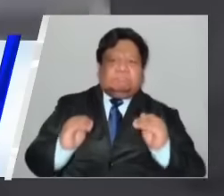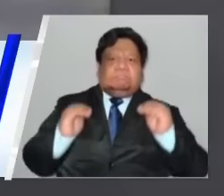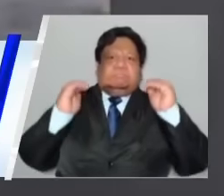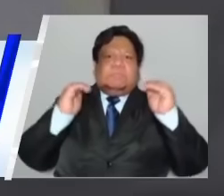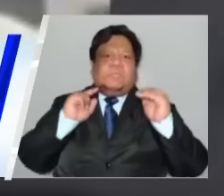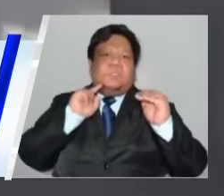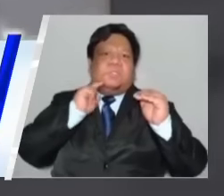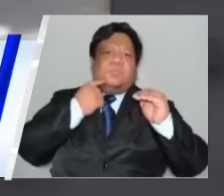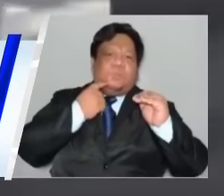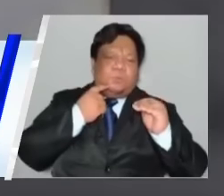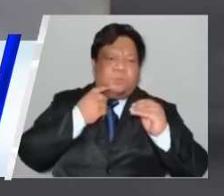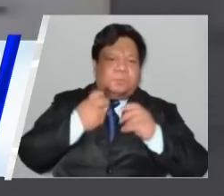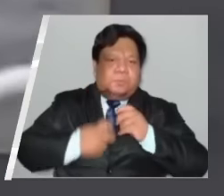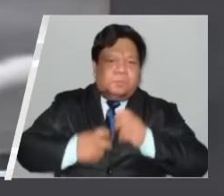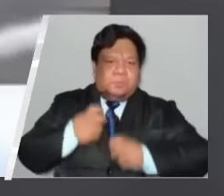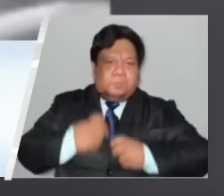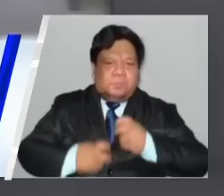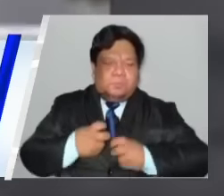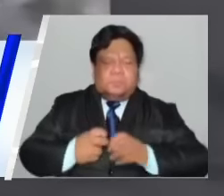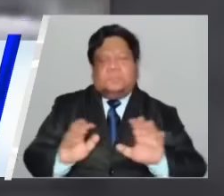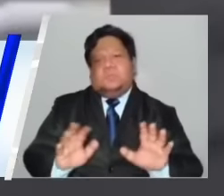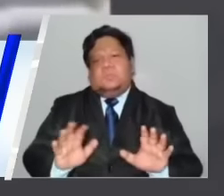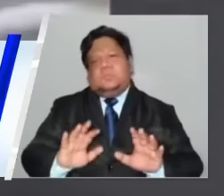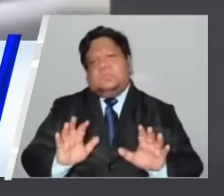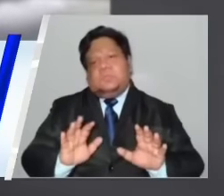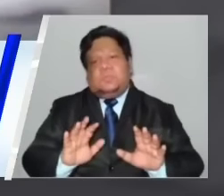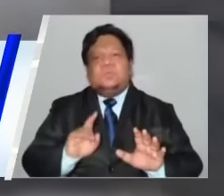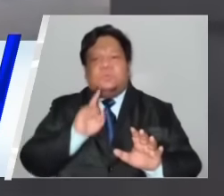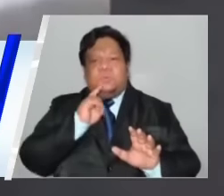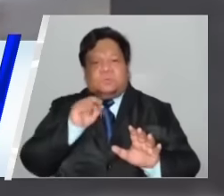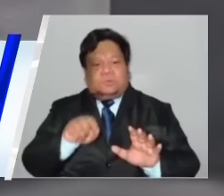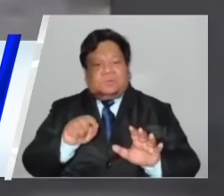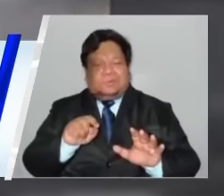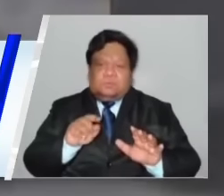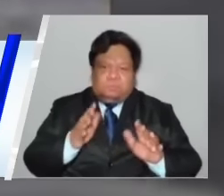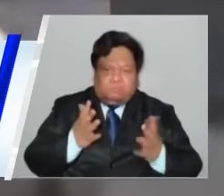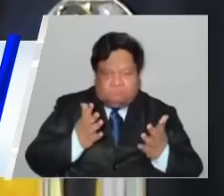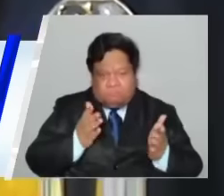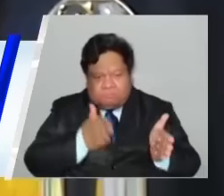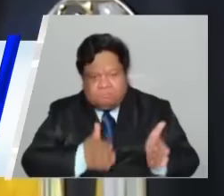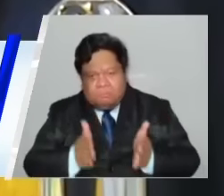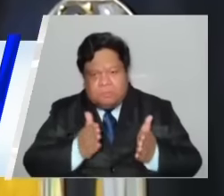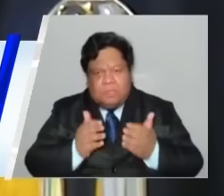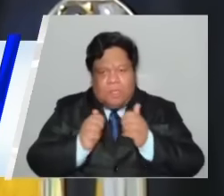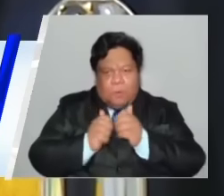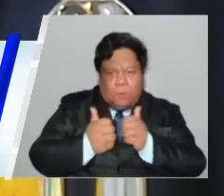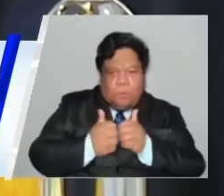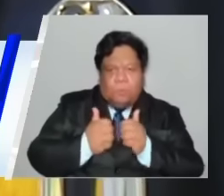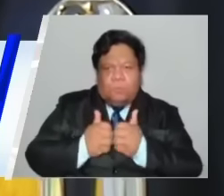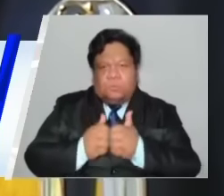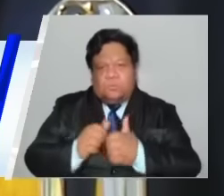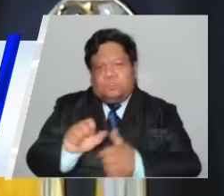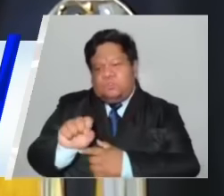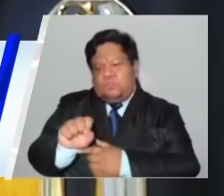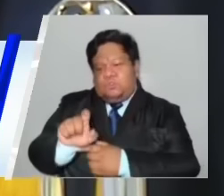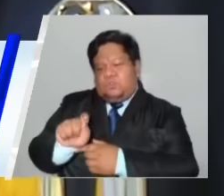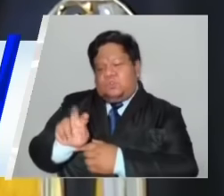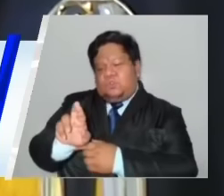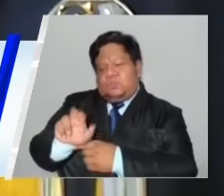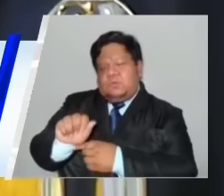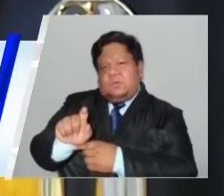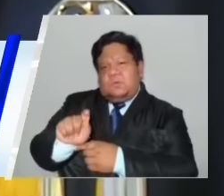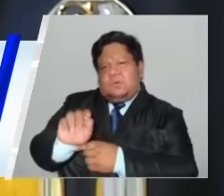a white ship play because that is the personality of the Coast Guard, peaceful,